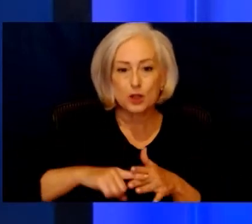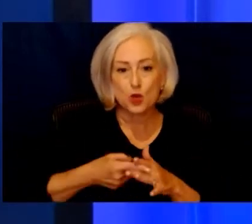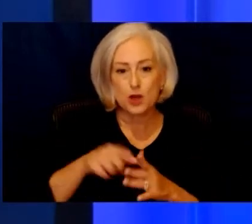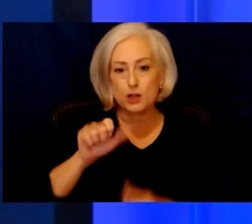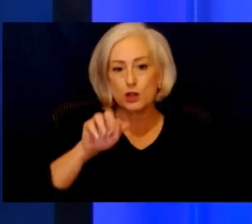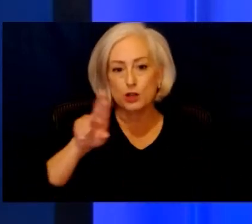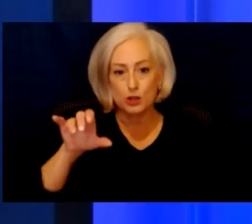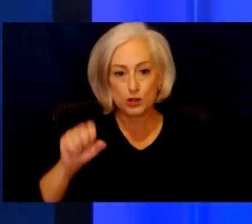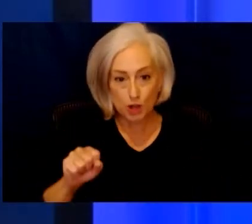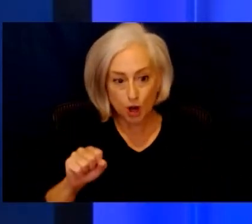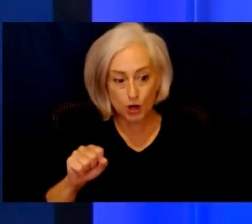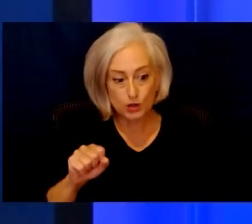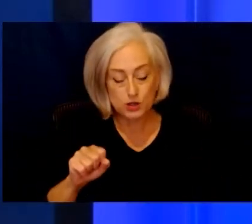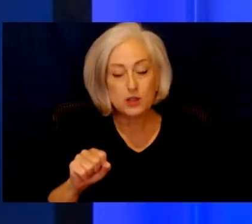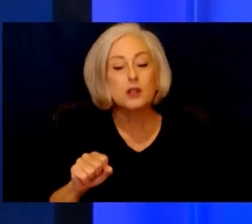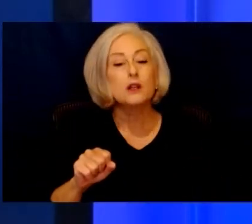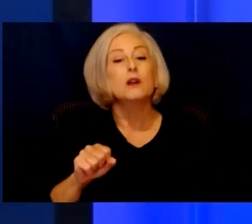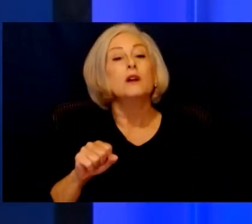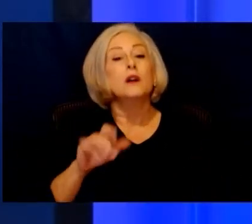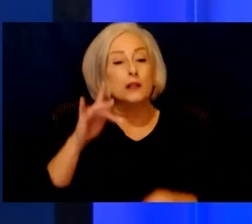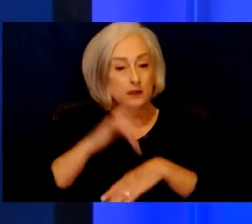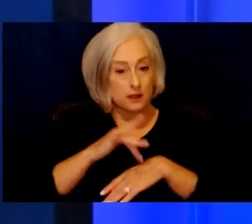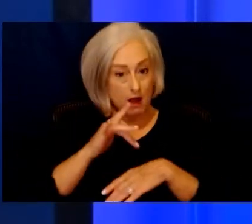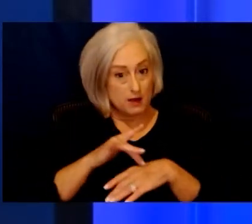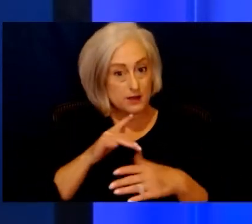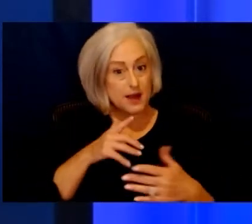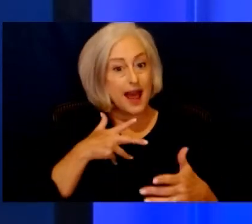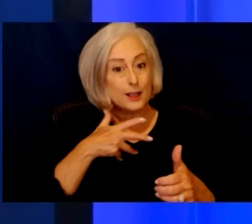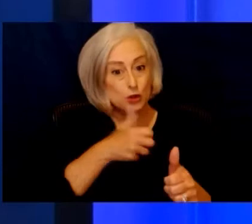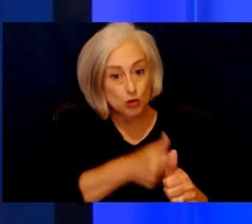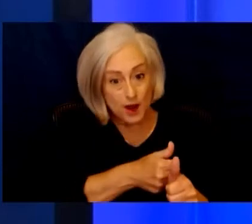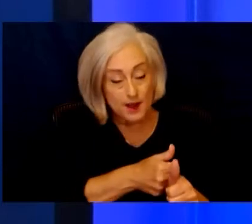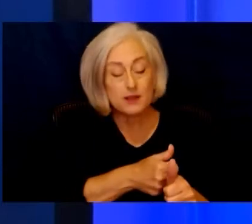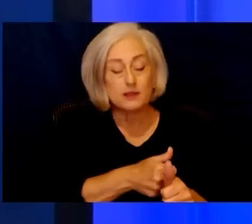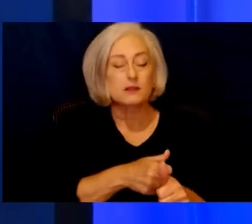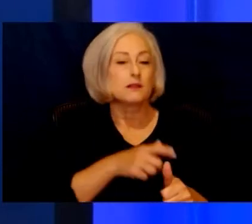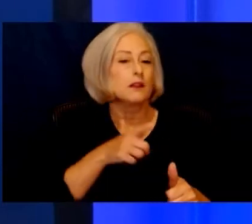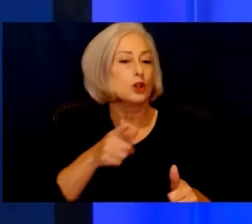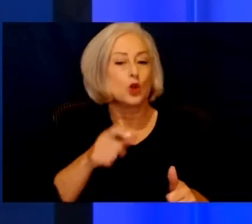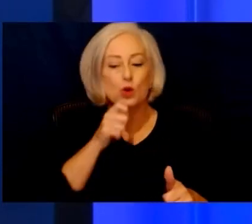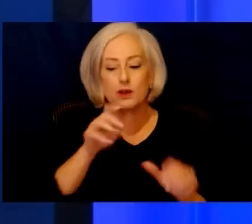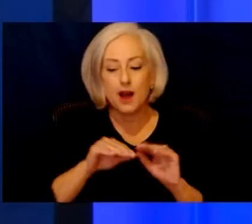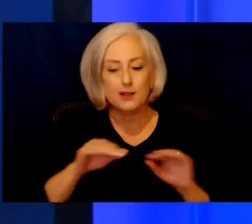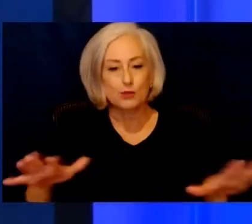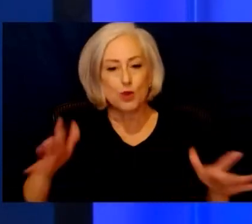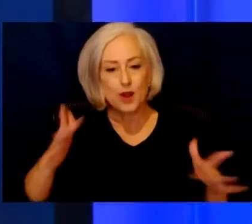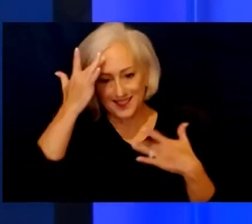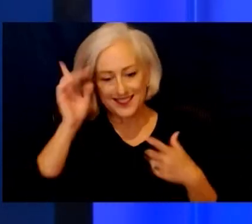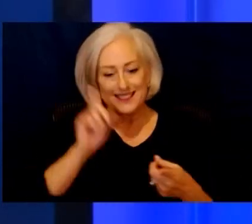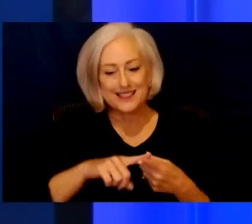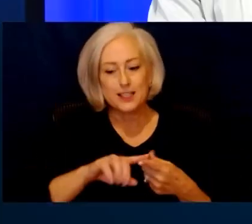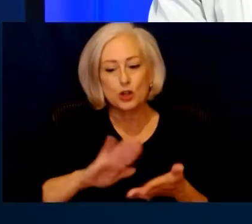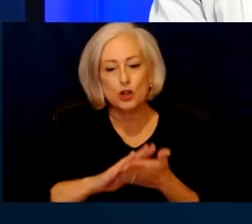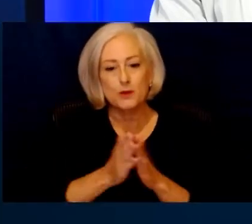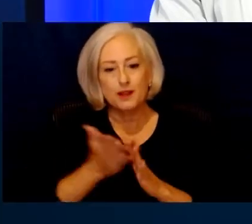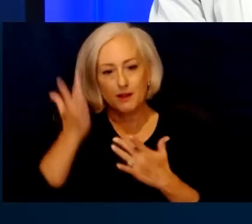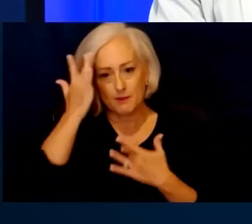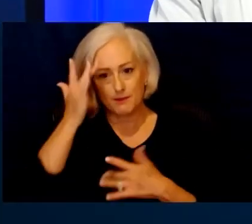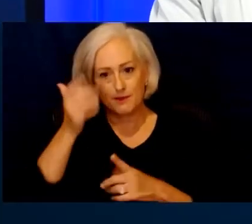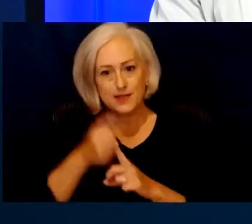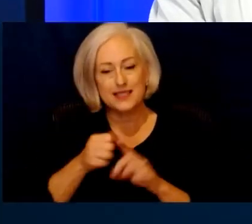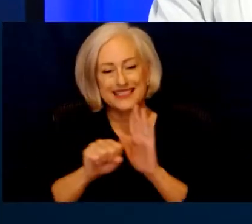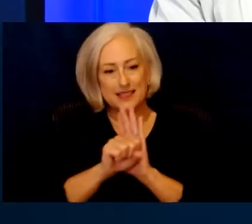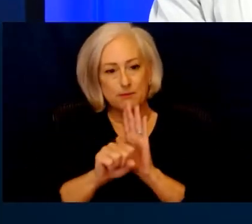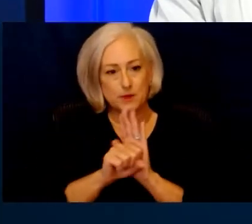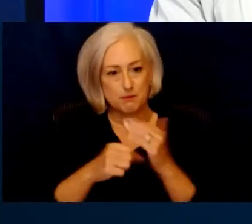low because you were not spreading the disease until you were symptomatic. So I think those are very good points that you make, Cal. Any reporter questions for